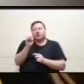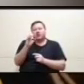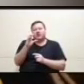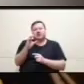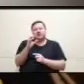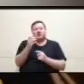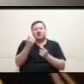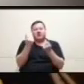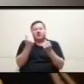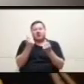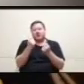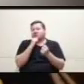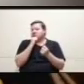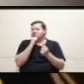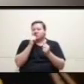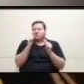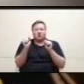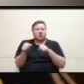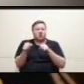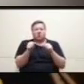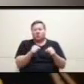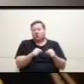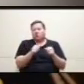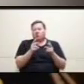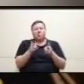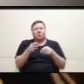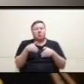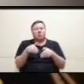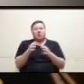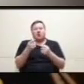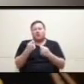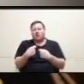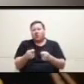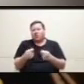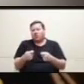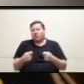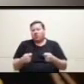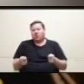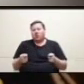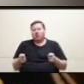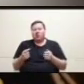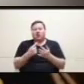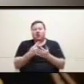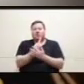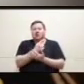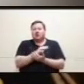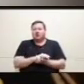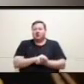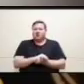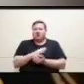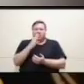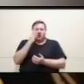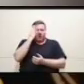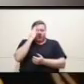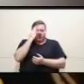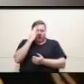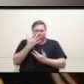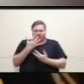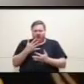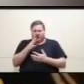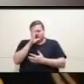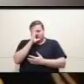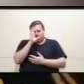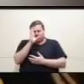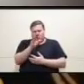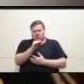the unauthorized irregular expenditure. And I know the question has been asked, but I don't